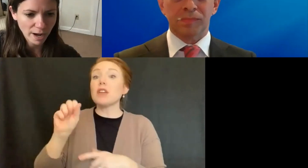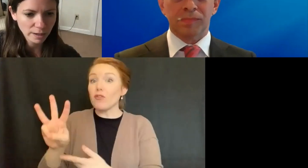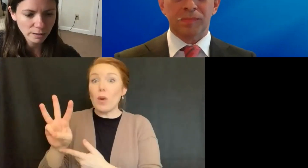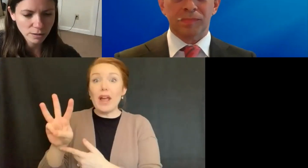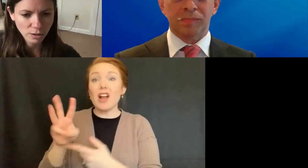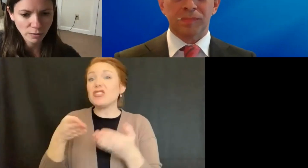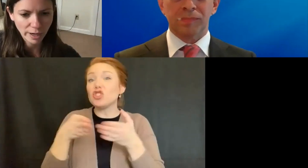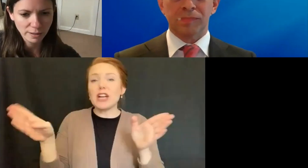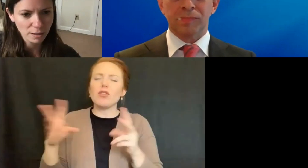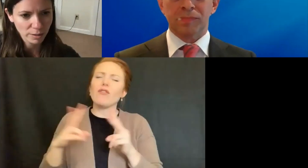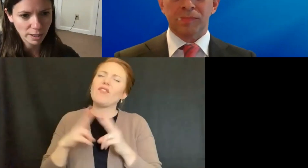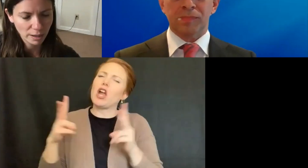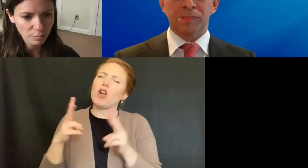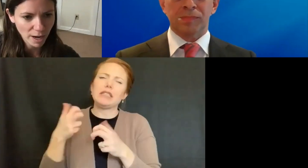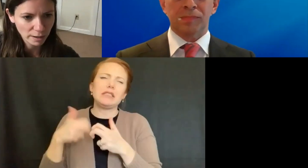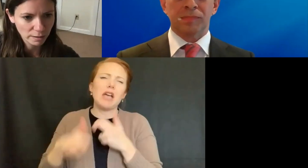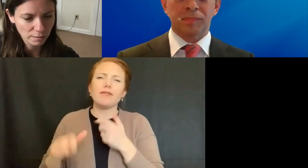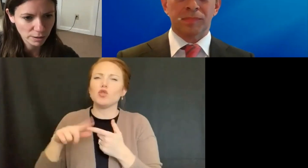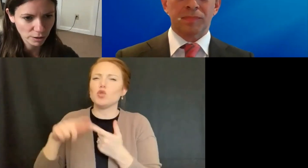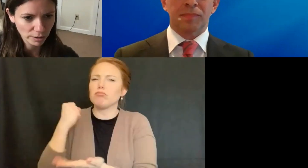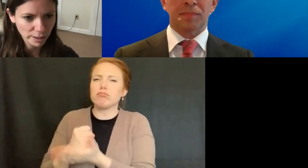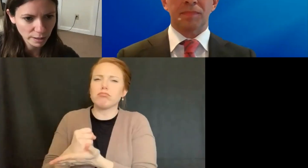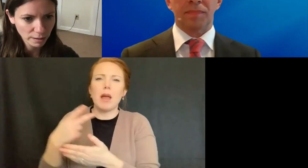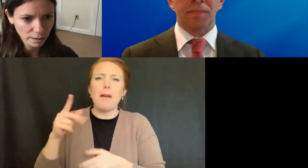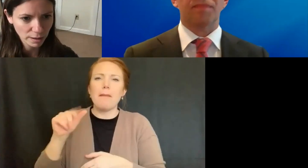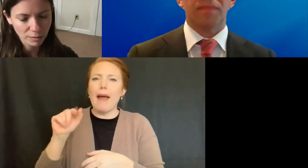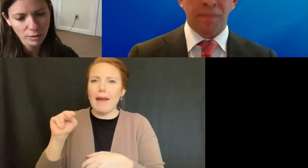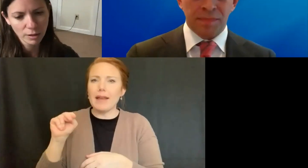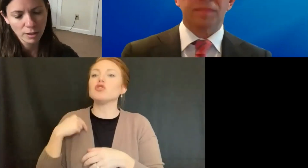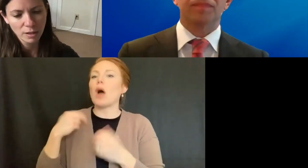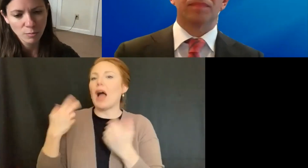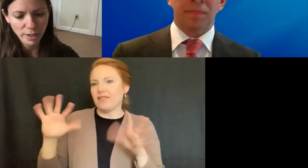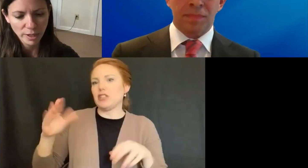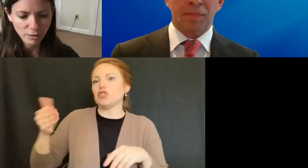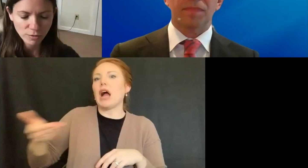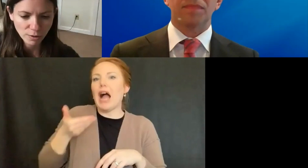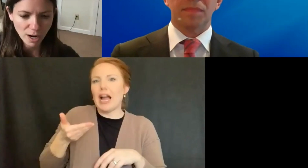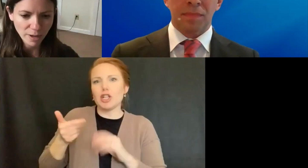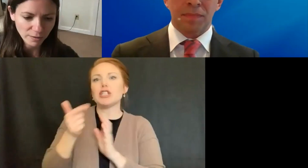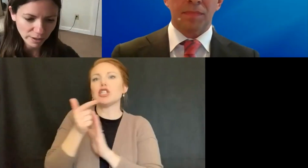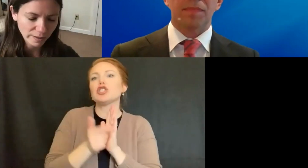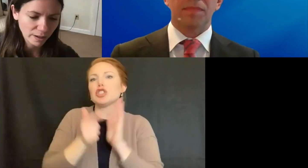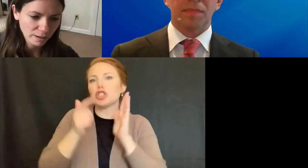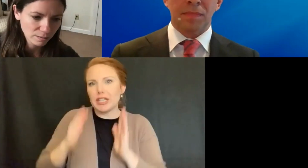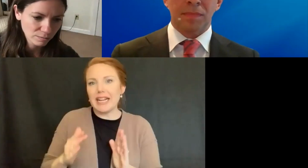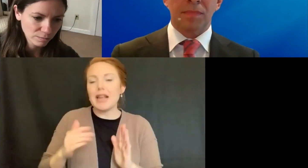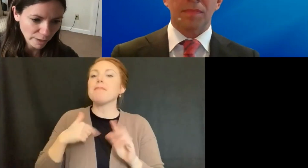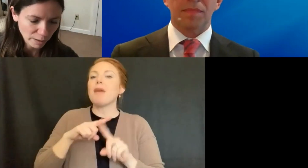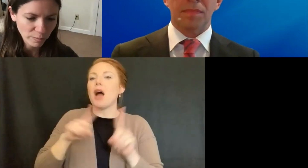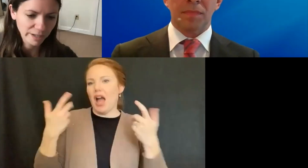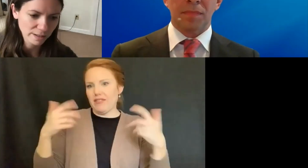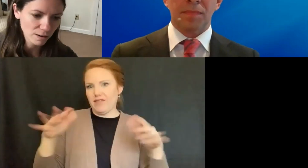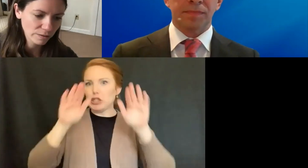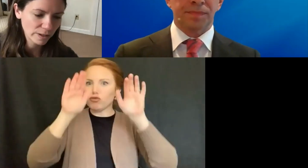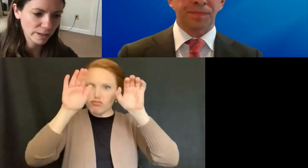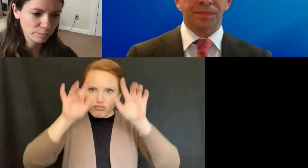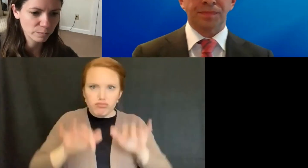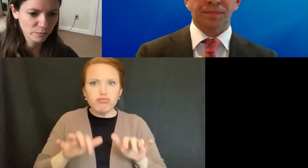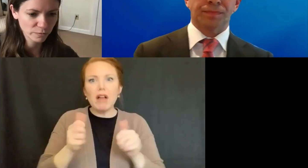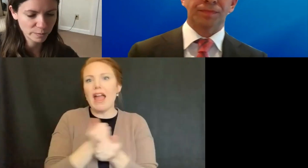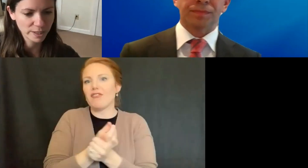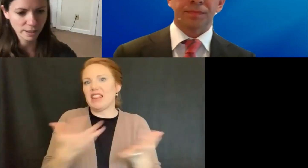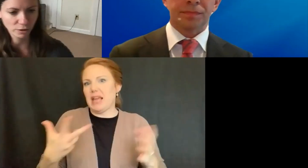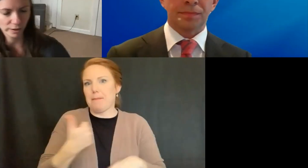to patent. So I ended up getting a patent attorney. But I wrote up everything like myself, and